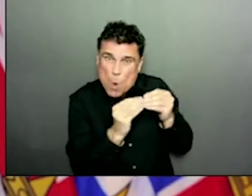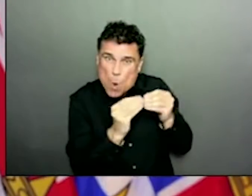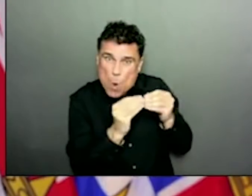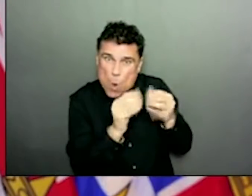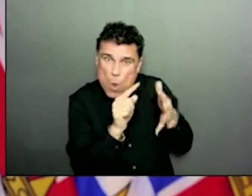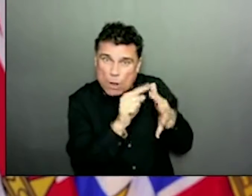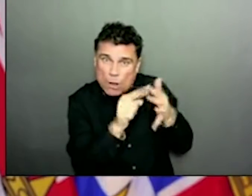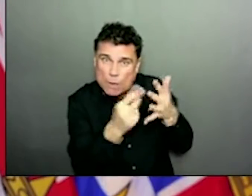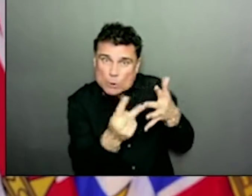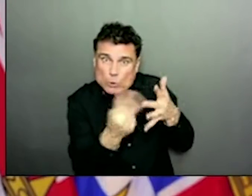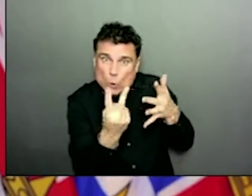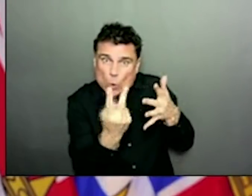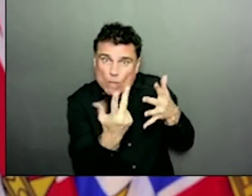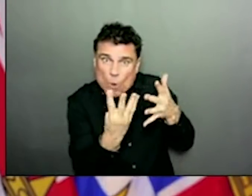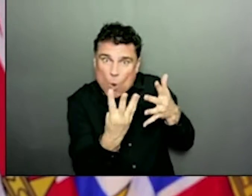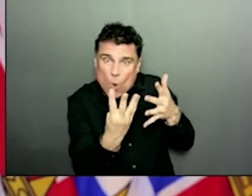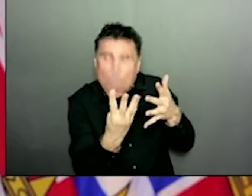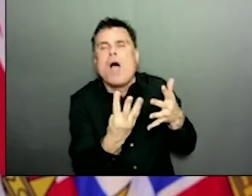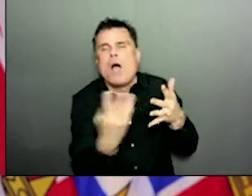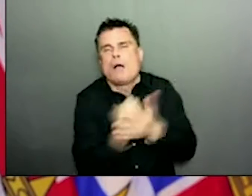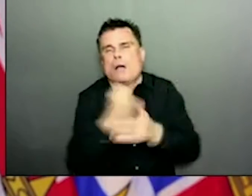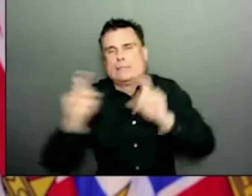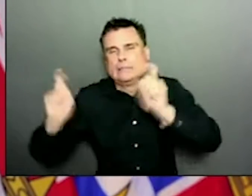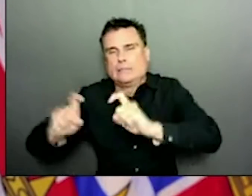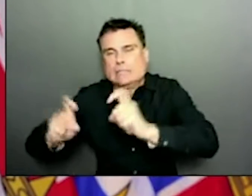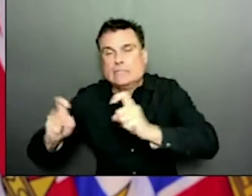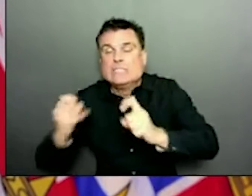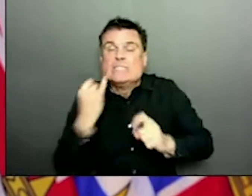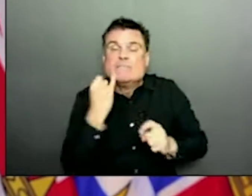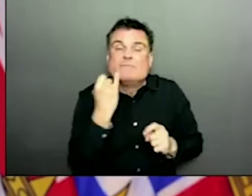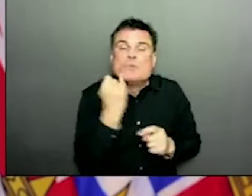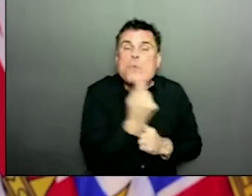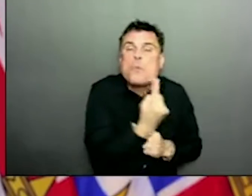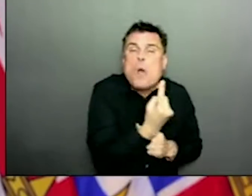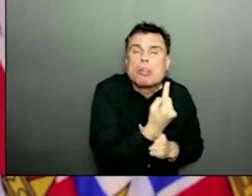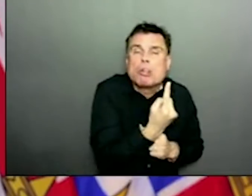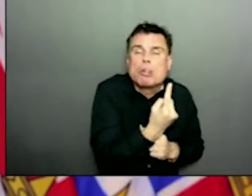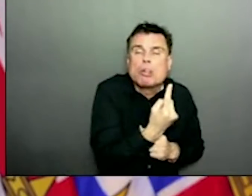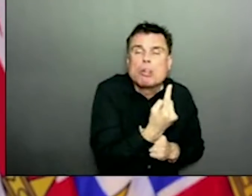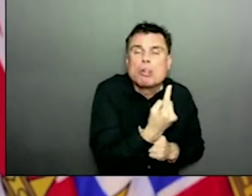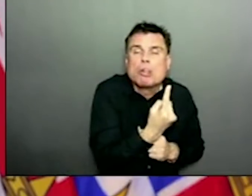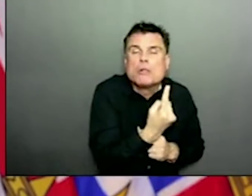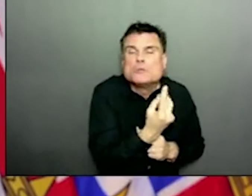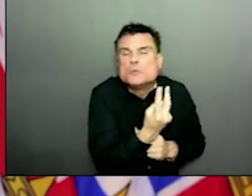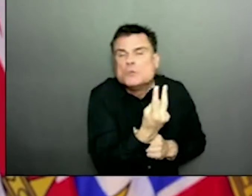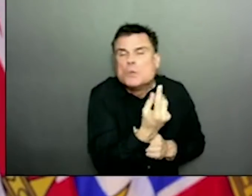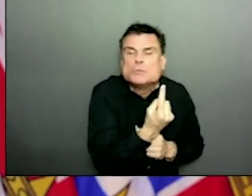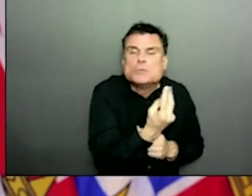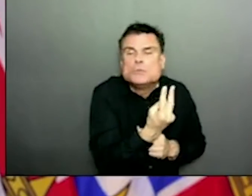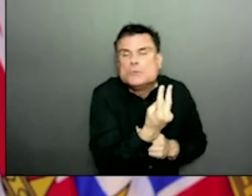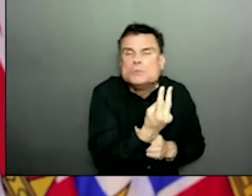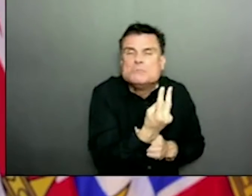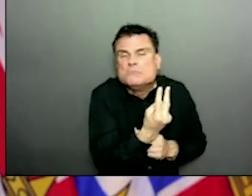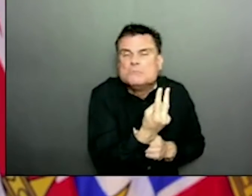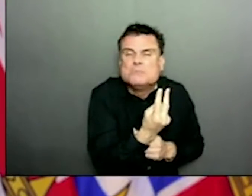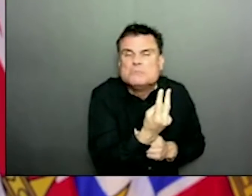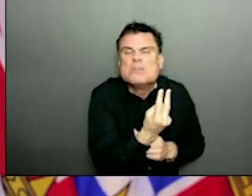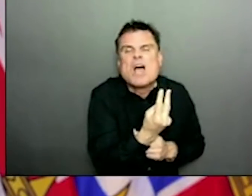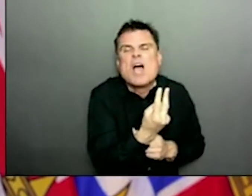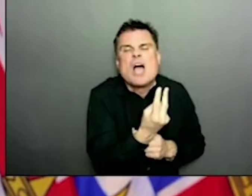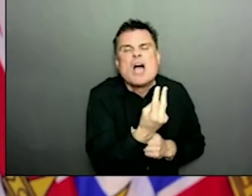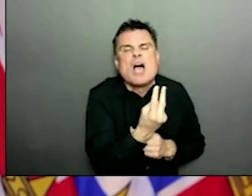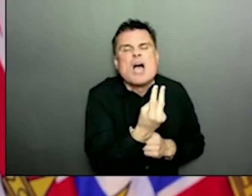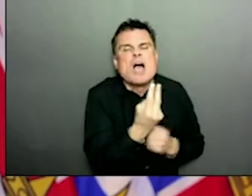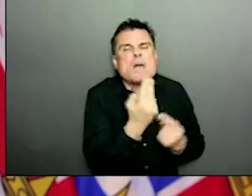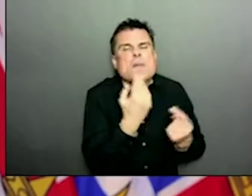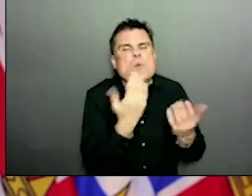you feel the same or worse after 24 hours, then you can get tested. So it really is to make sure